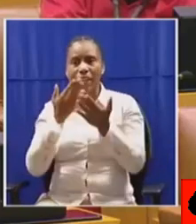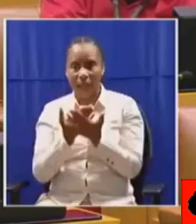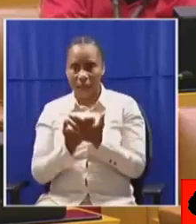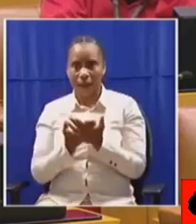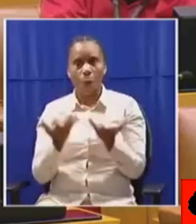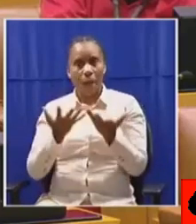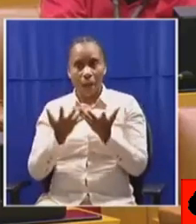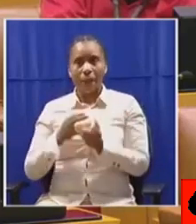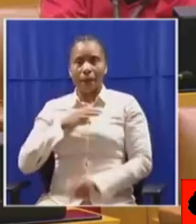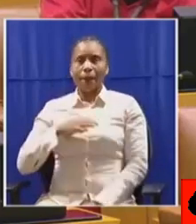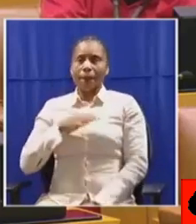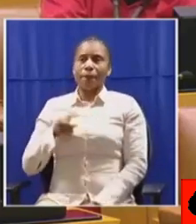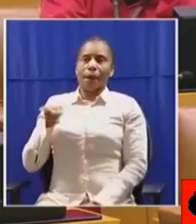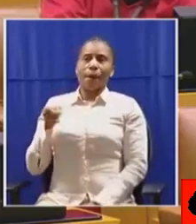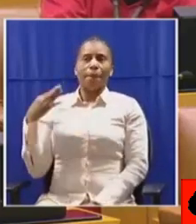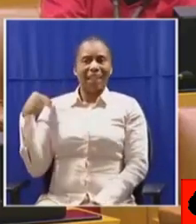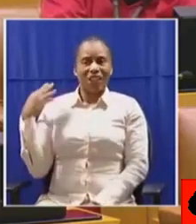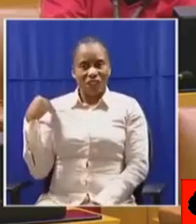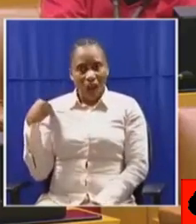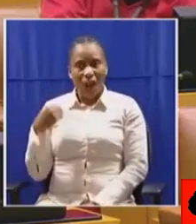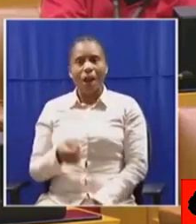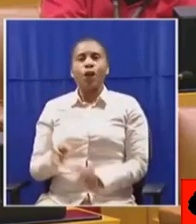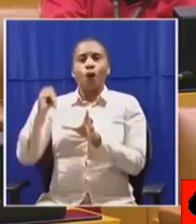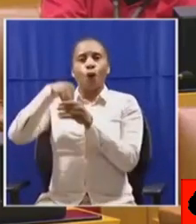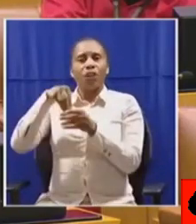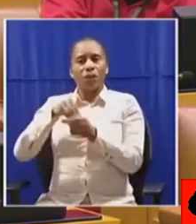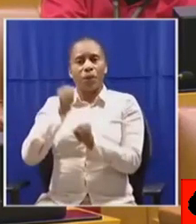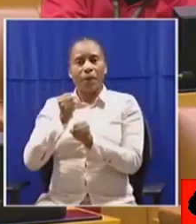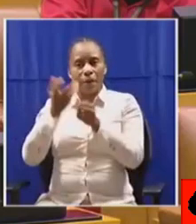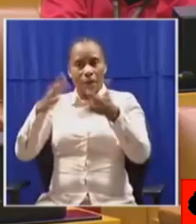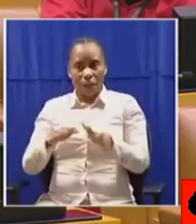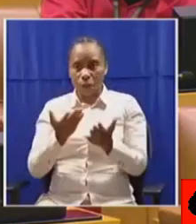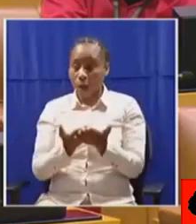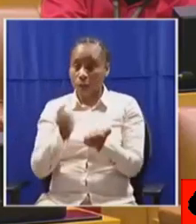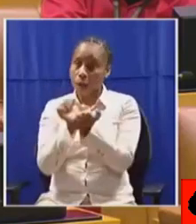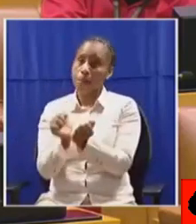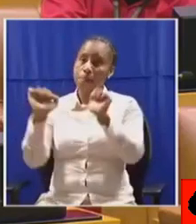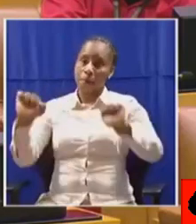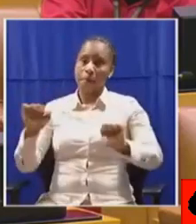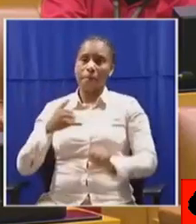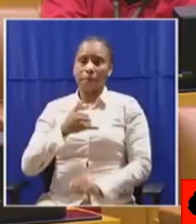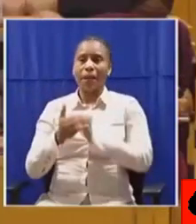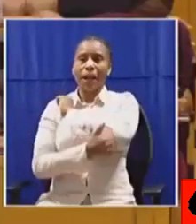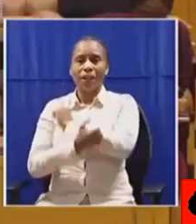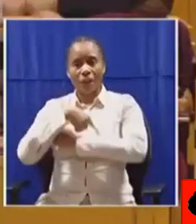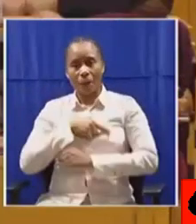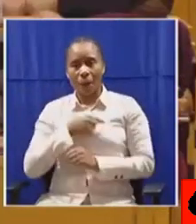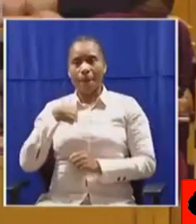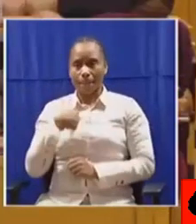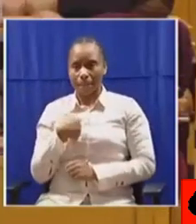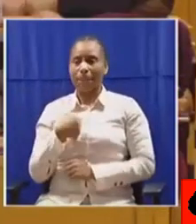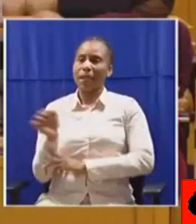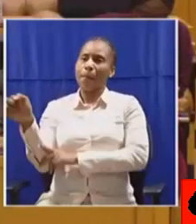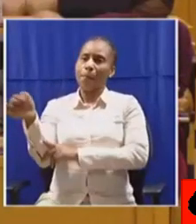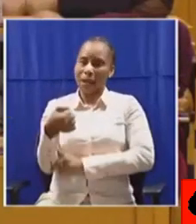minister and the contribution he has made to the liberation of our country. I have appointed him to a critical